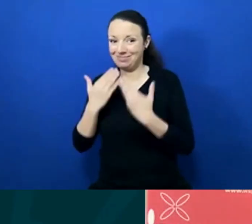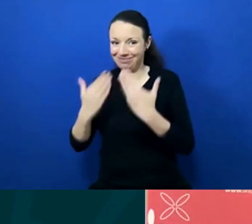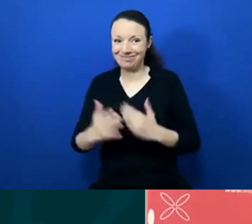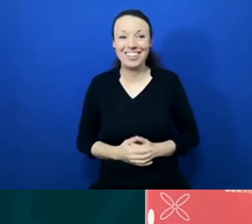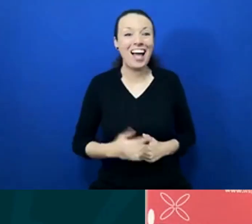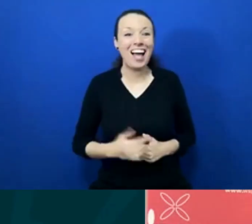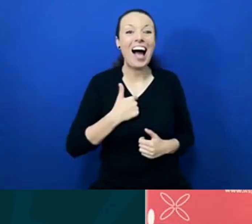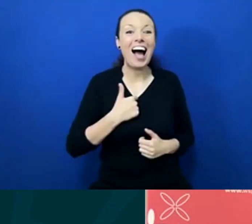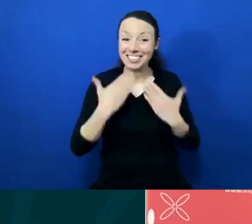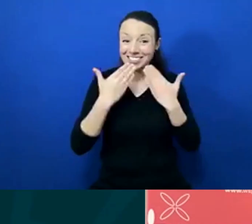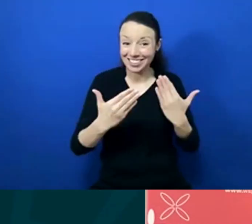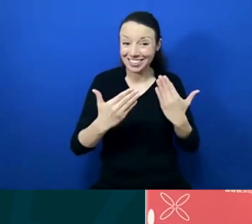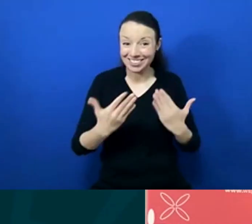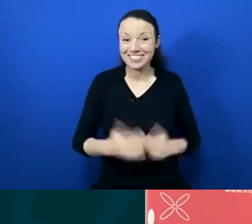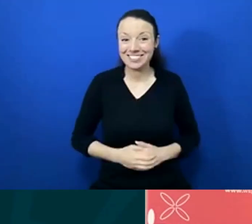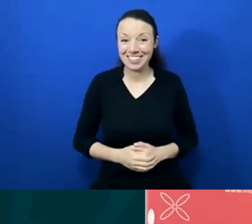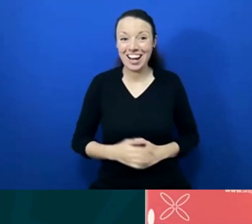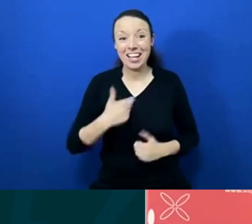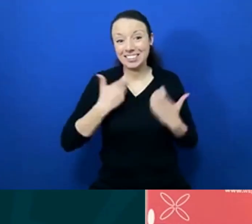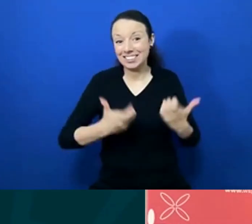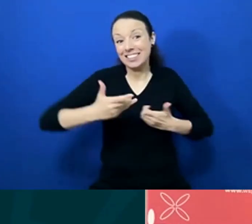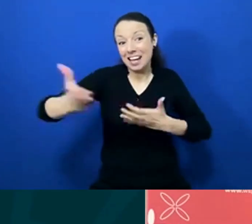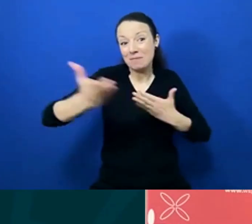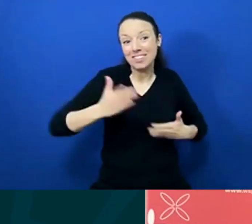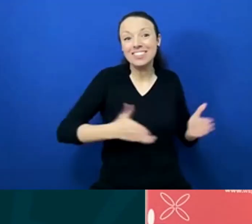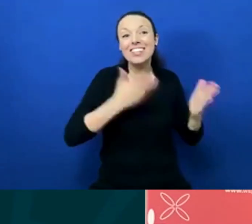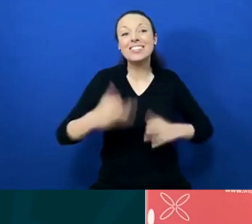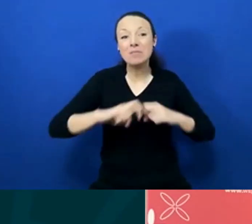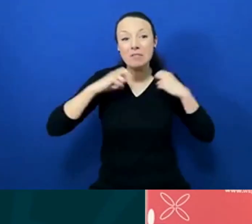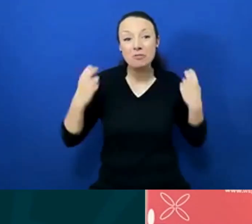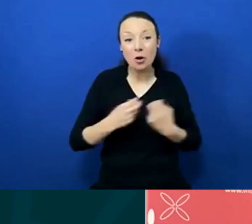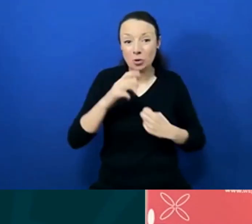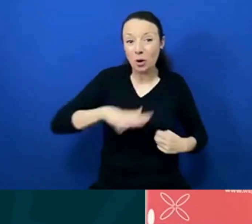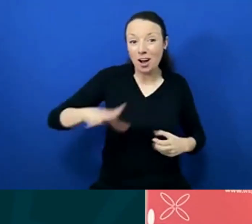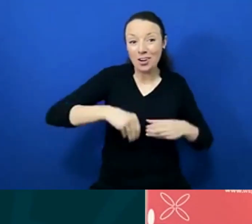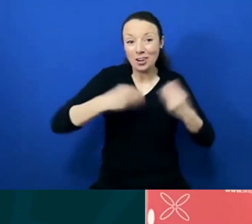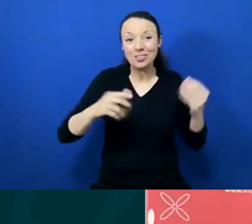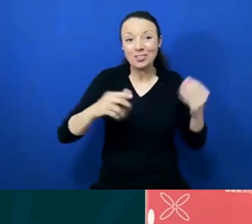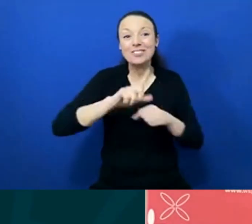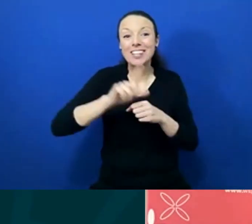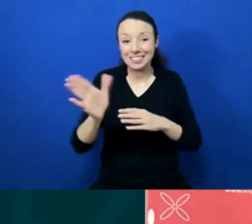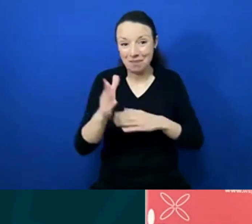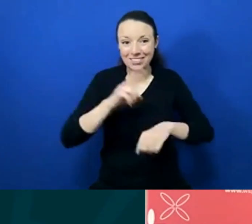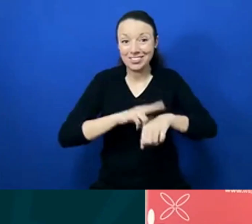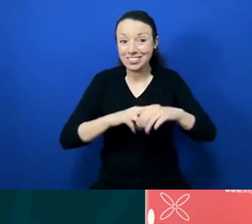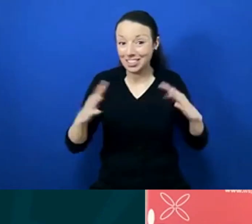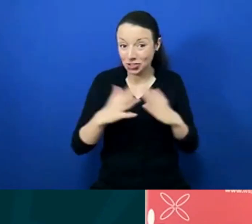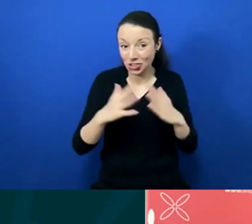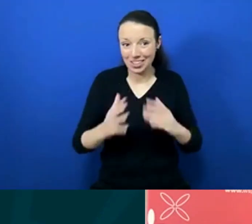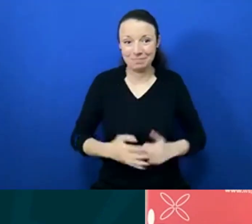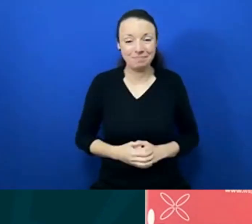almost. And now I'd like to thank you all and introduce you to another local development forum on the 12th of